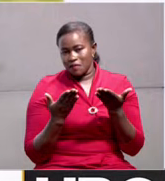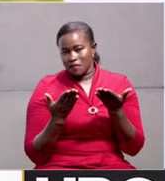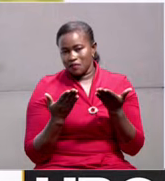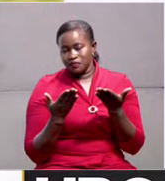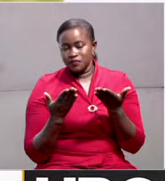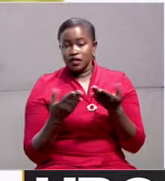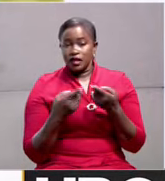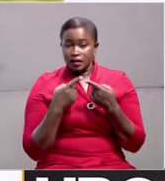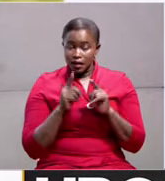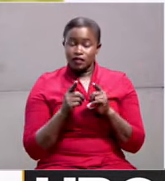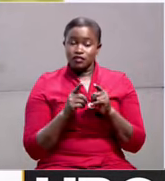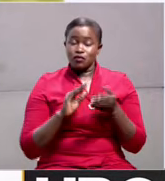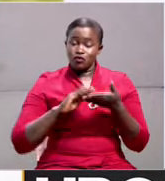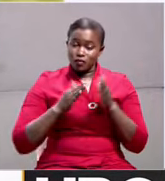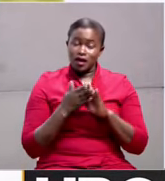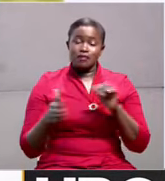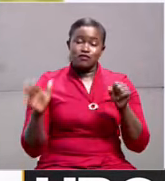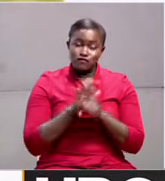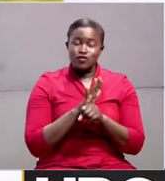fully develop